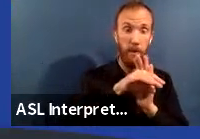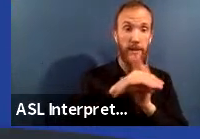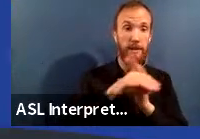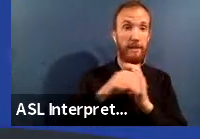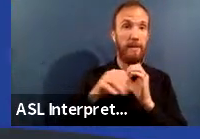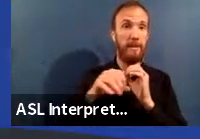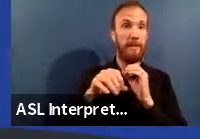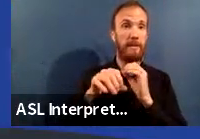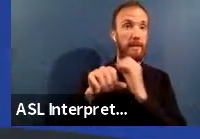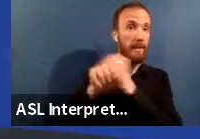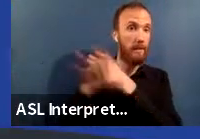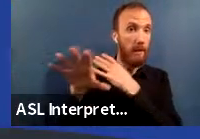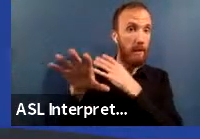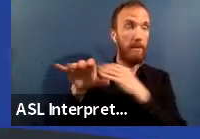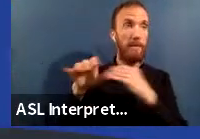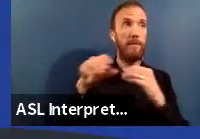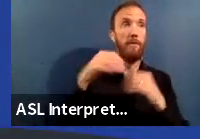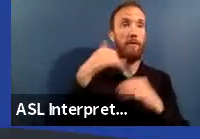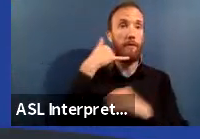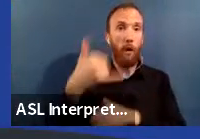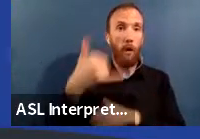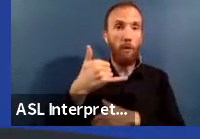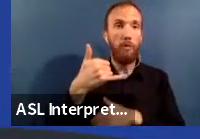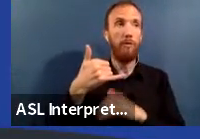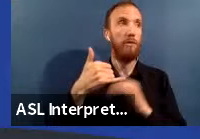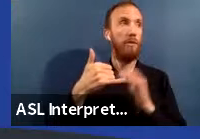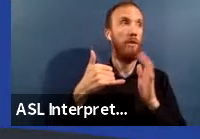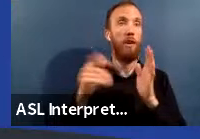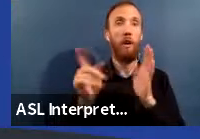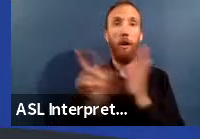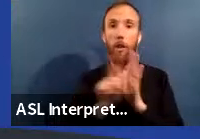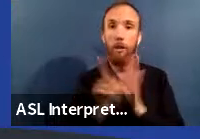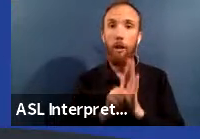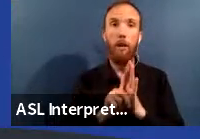phones, alarm systems, and modernized screening equipment.